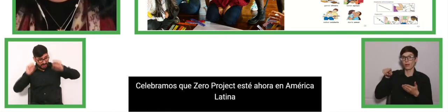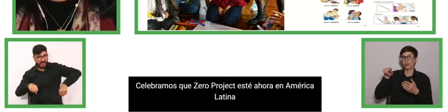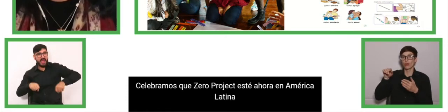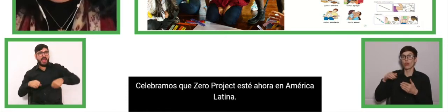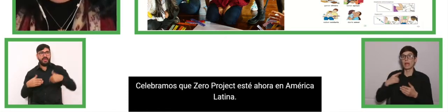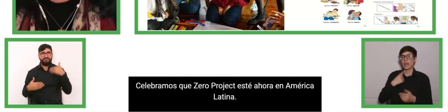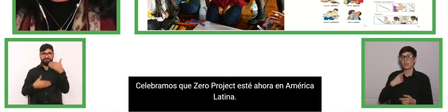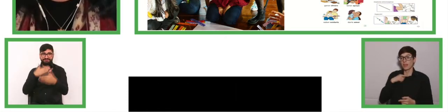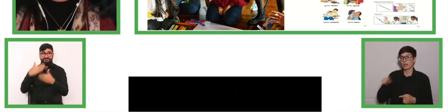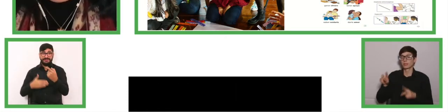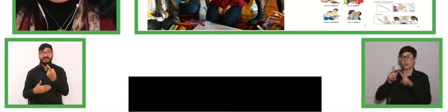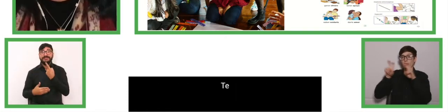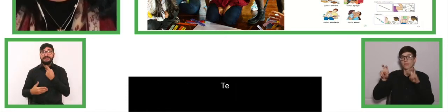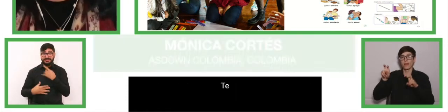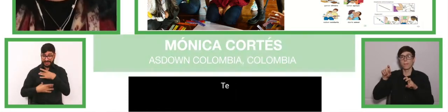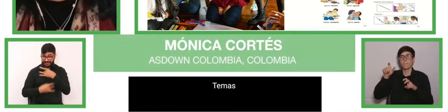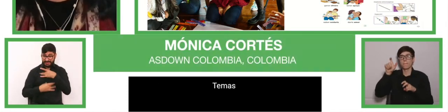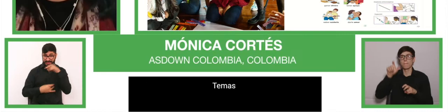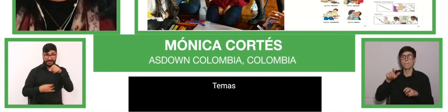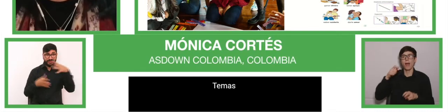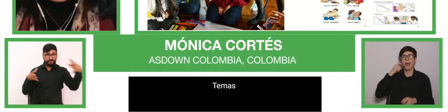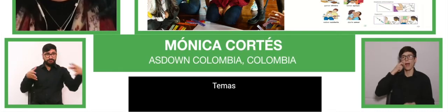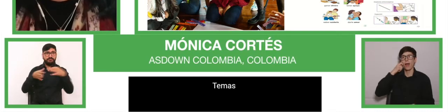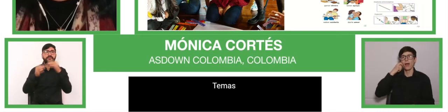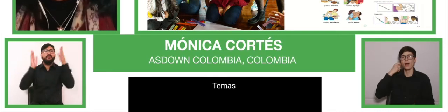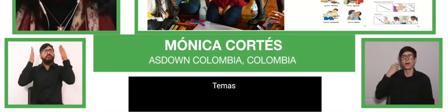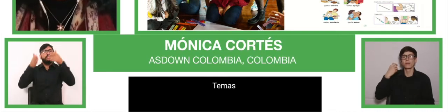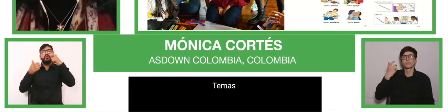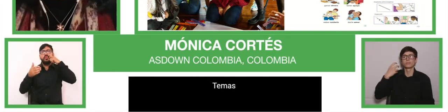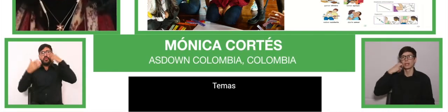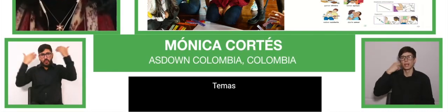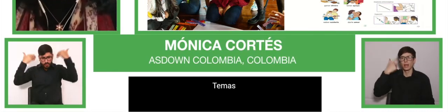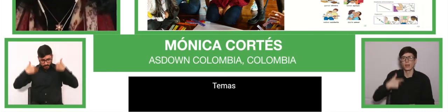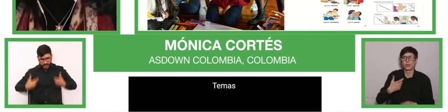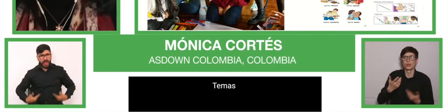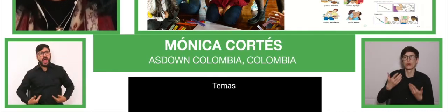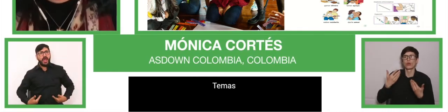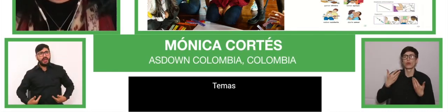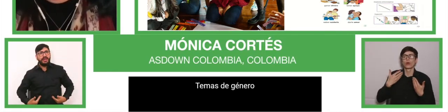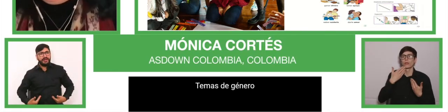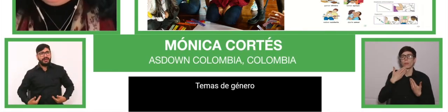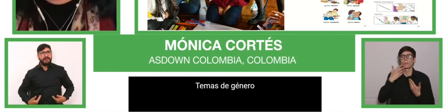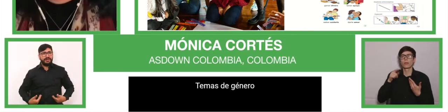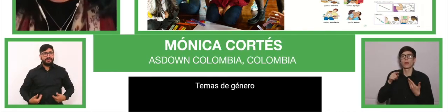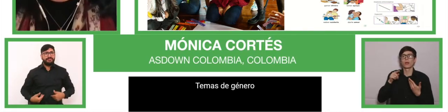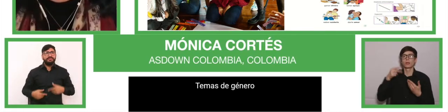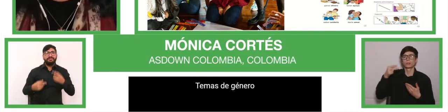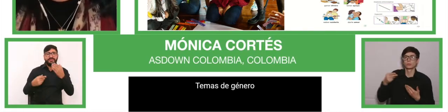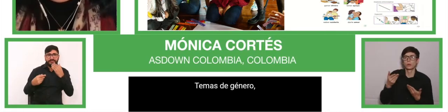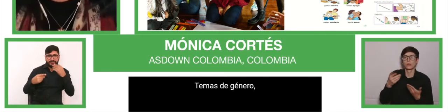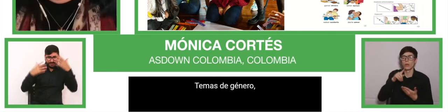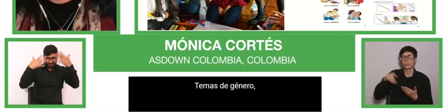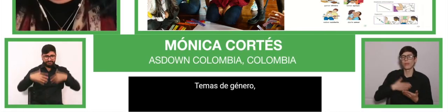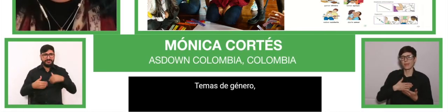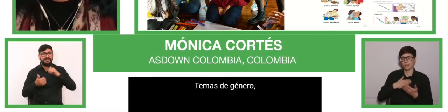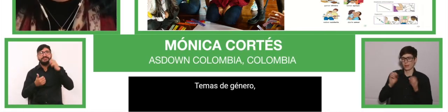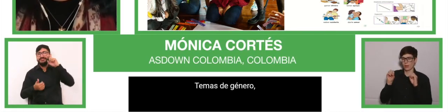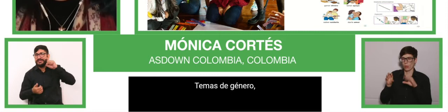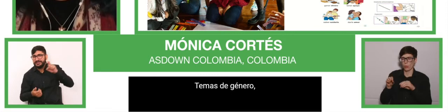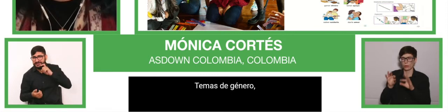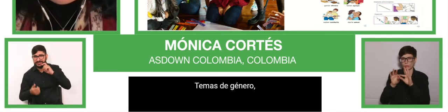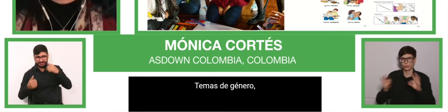health institutions that want to make service inclusive for all, including all persons with